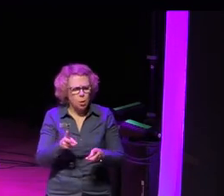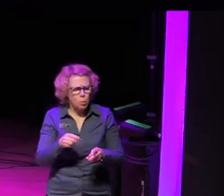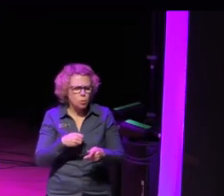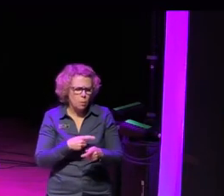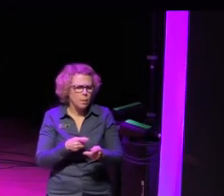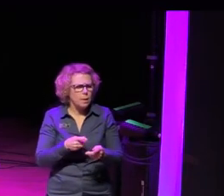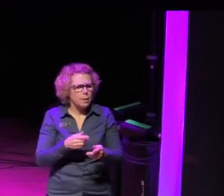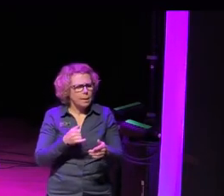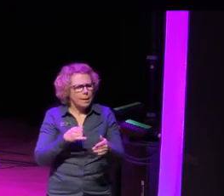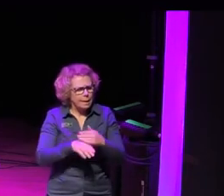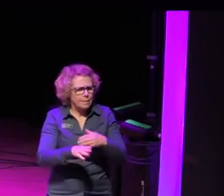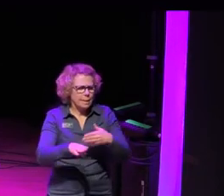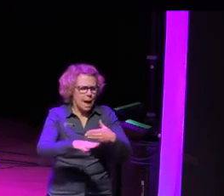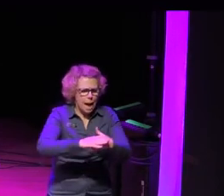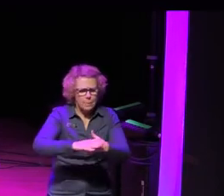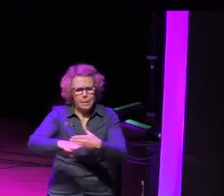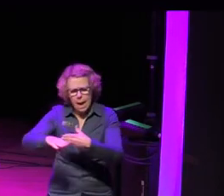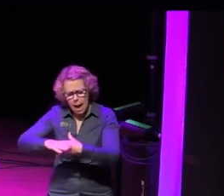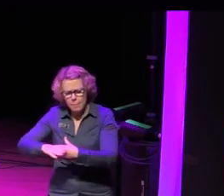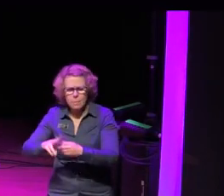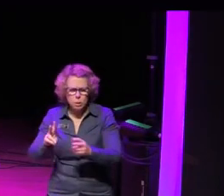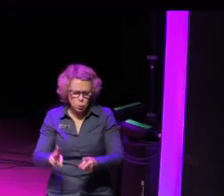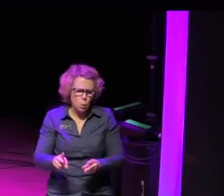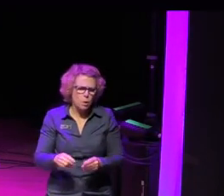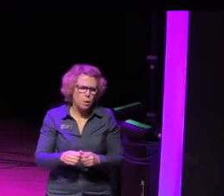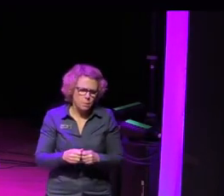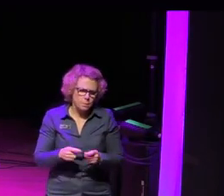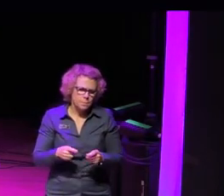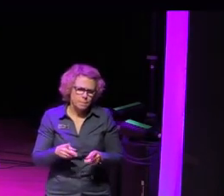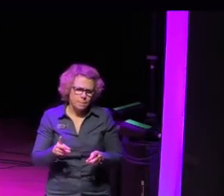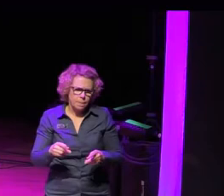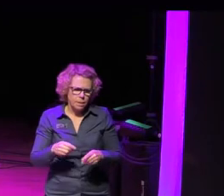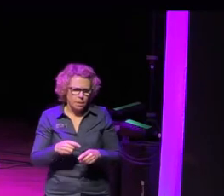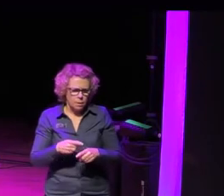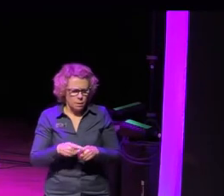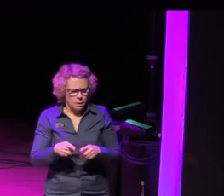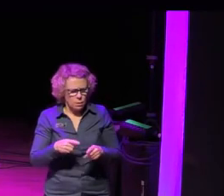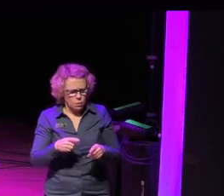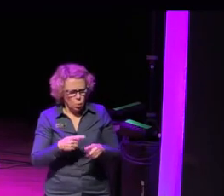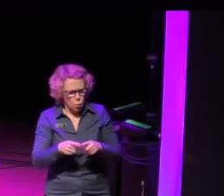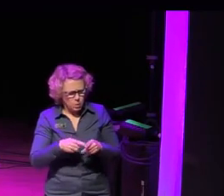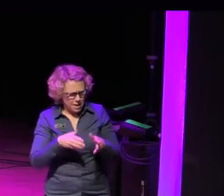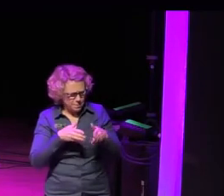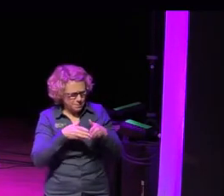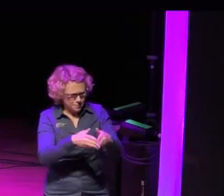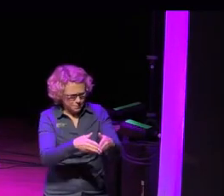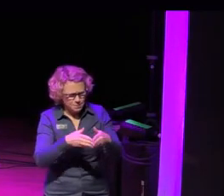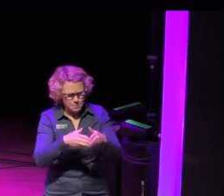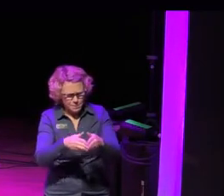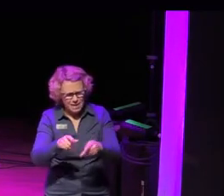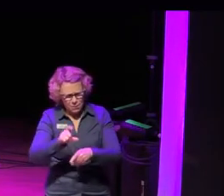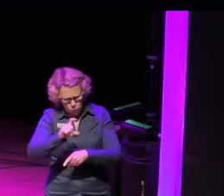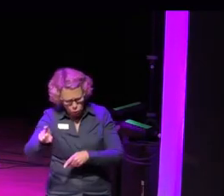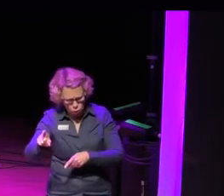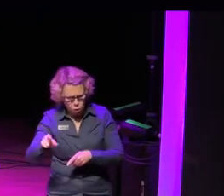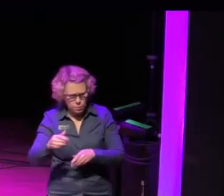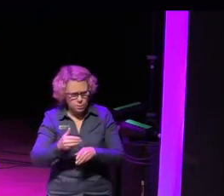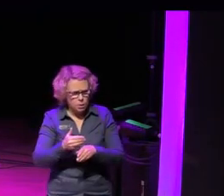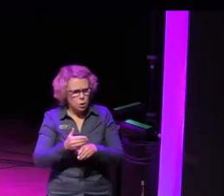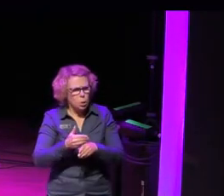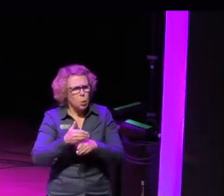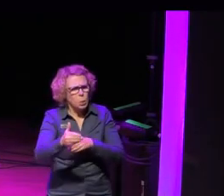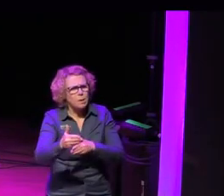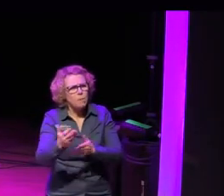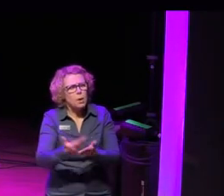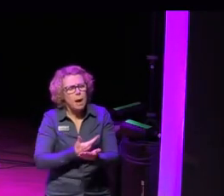harbor. I mean, you have cases where, again, a ship, one of Maersk's ships, is outside a